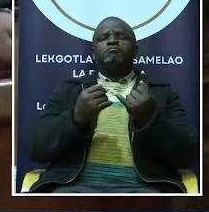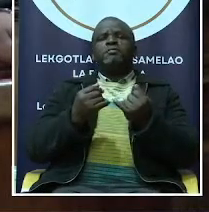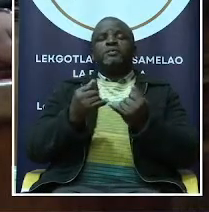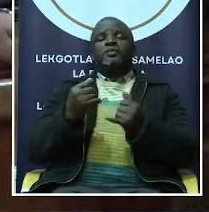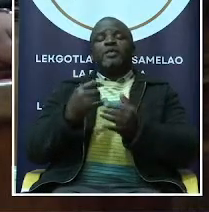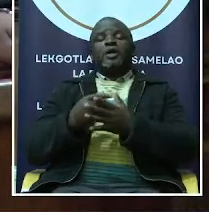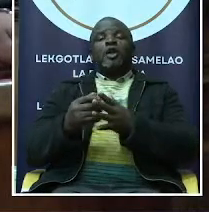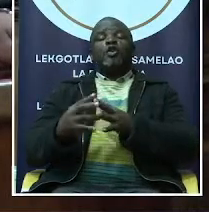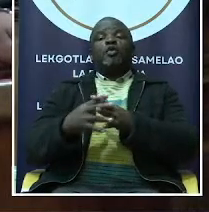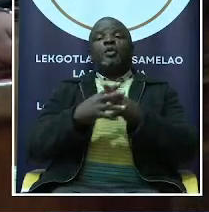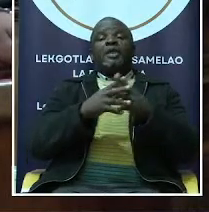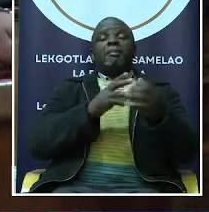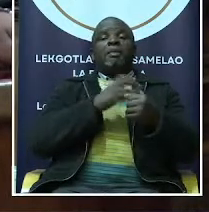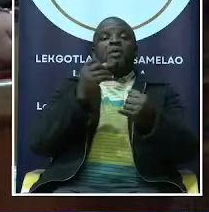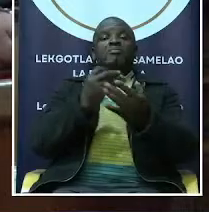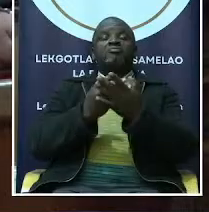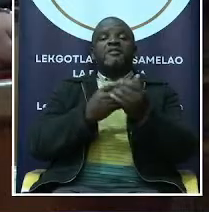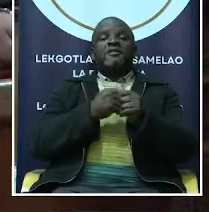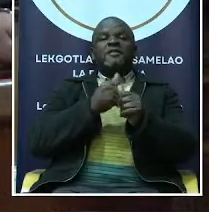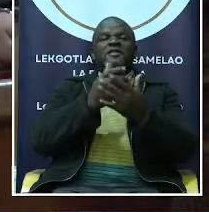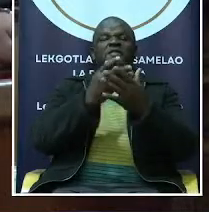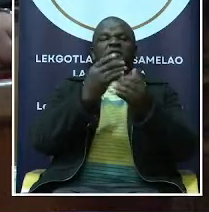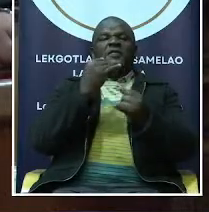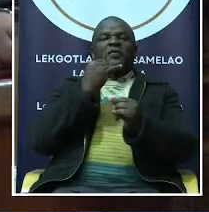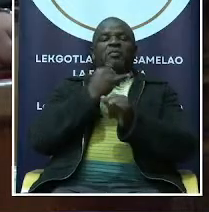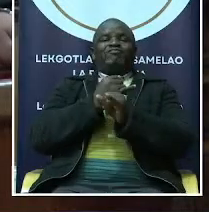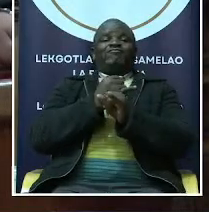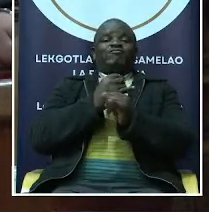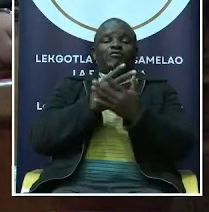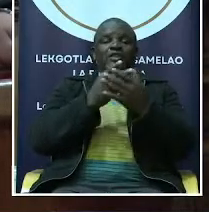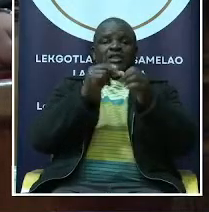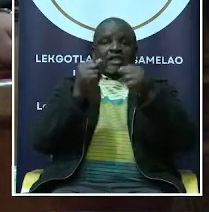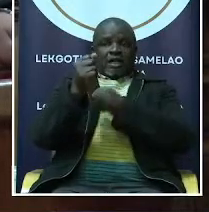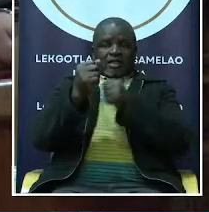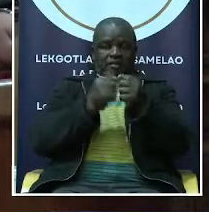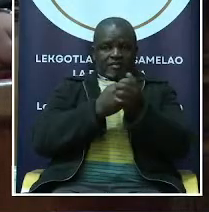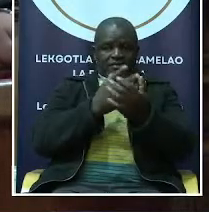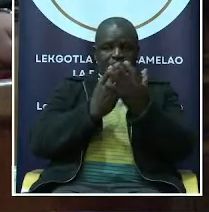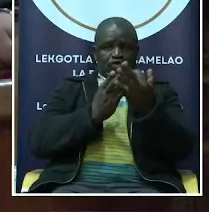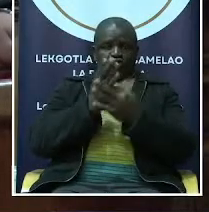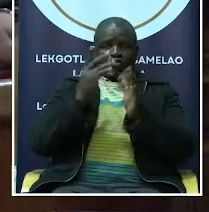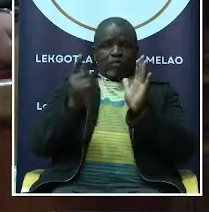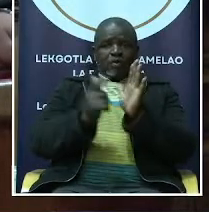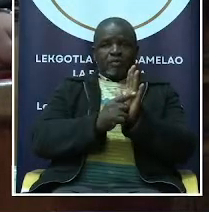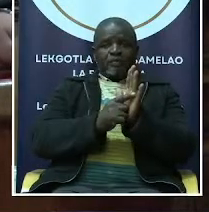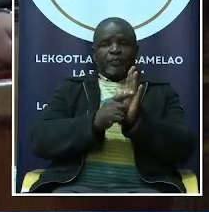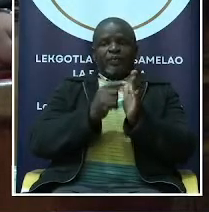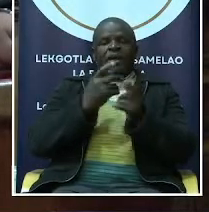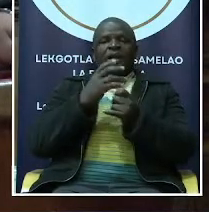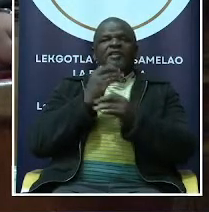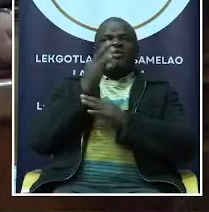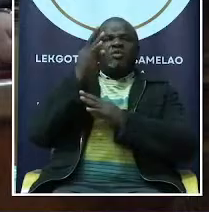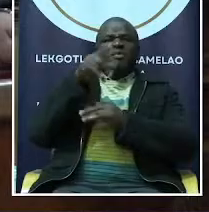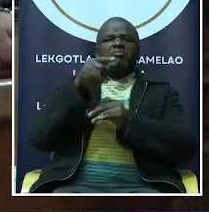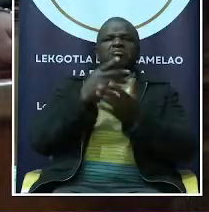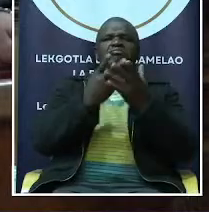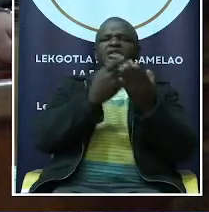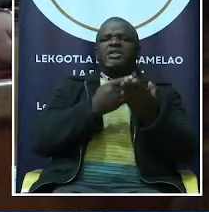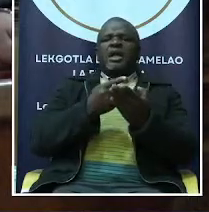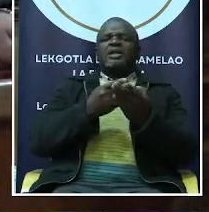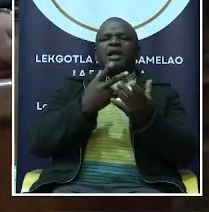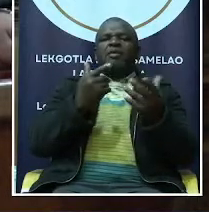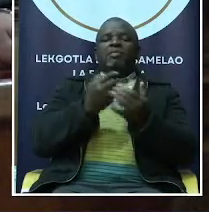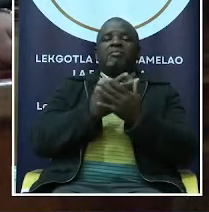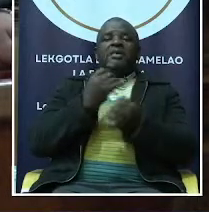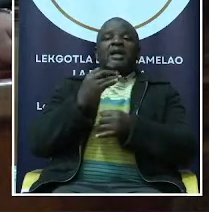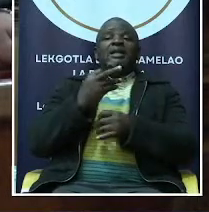youth empowerment through legislative innovation. But how can we talk about the future when the present is really bleeding?